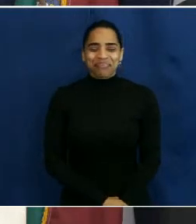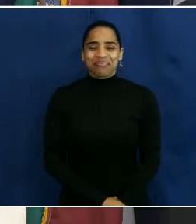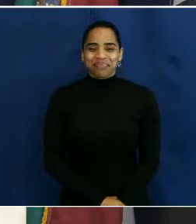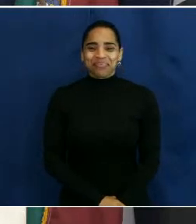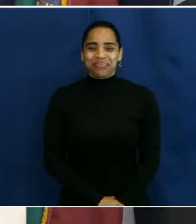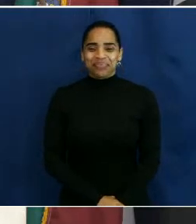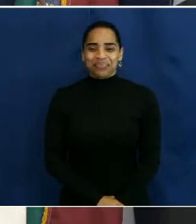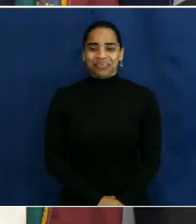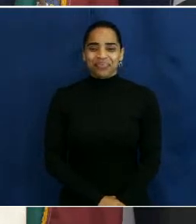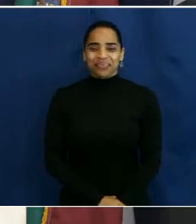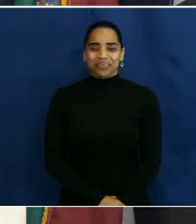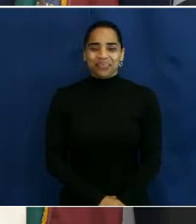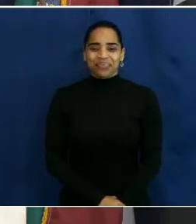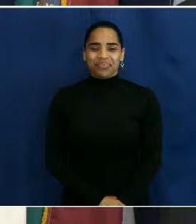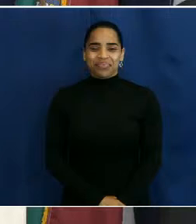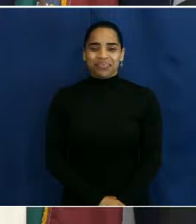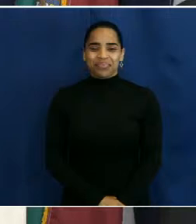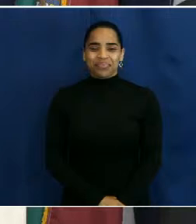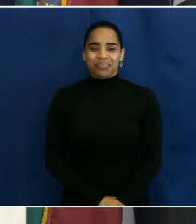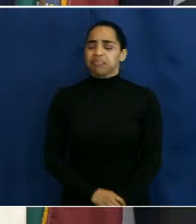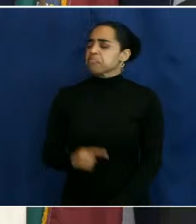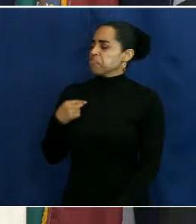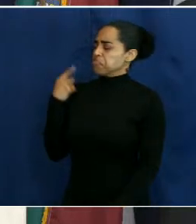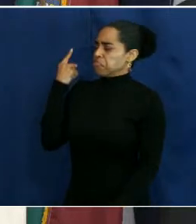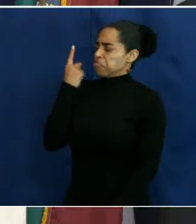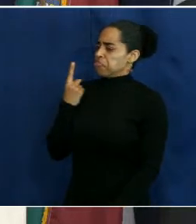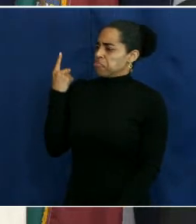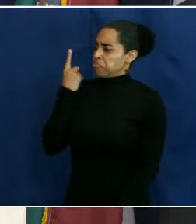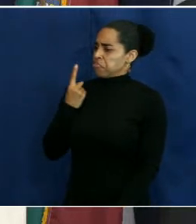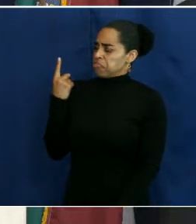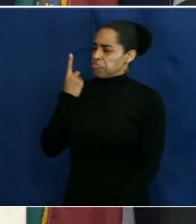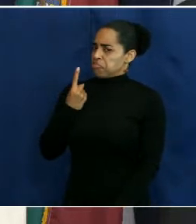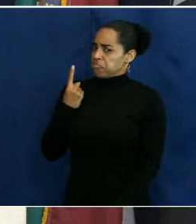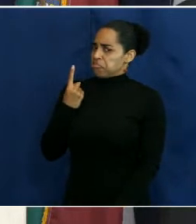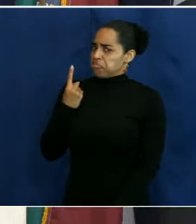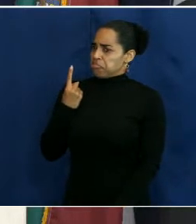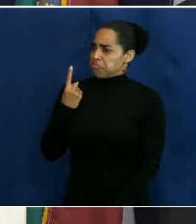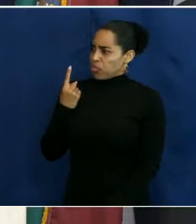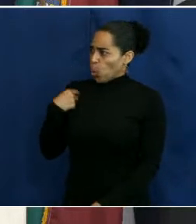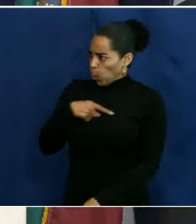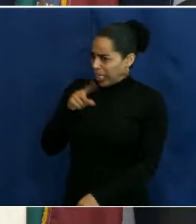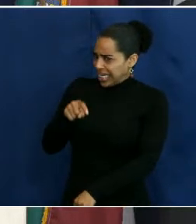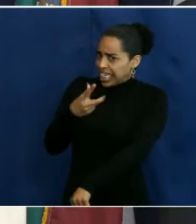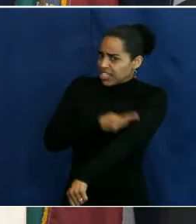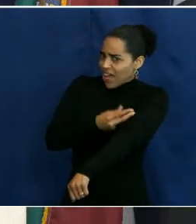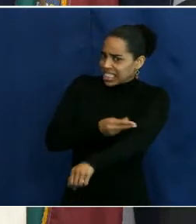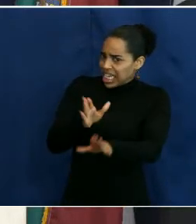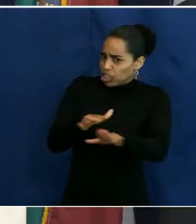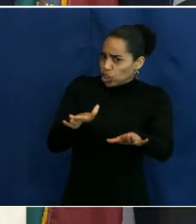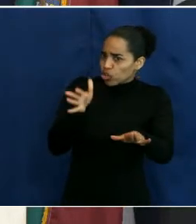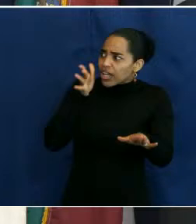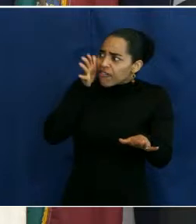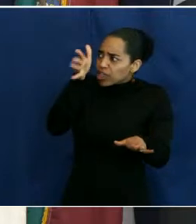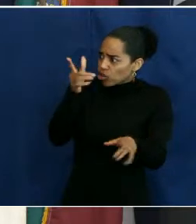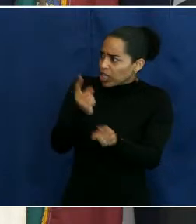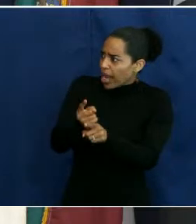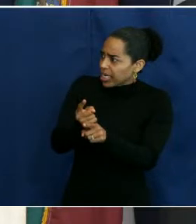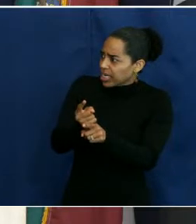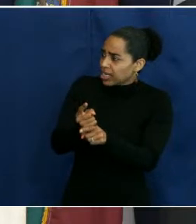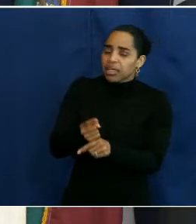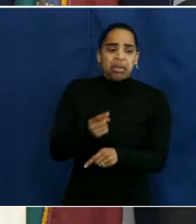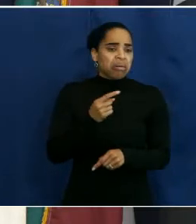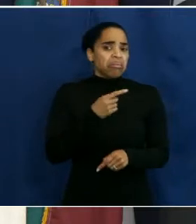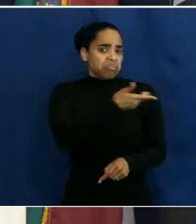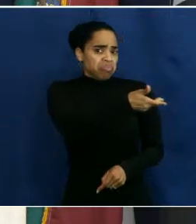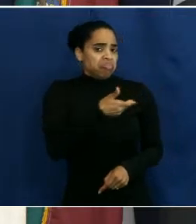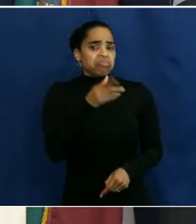given to us. And so I wonder, technically, don't we need to vaccinate kids as well to reach a state of herd immunity? Yeah, I'll